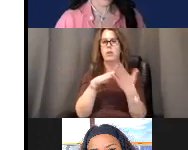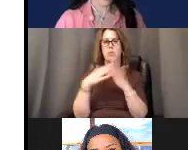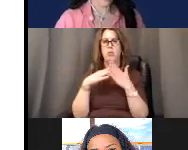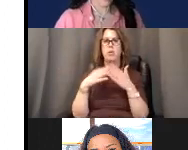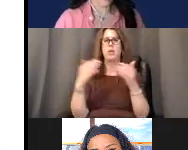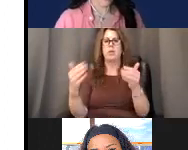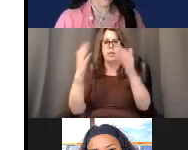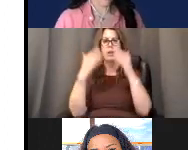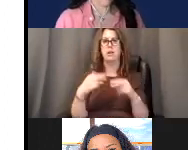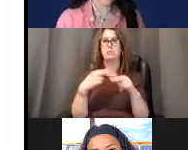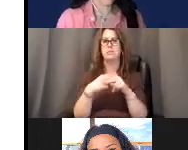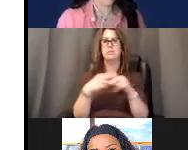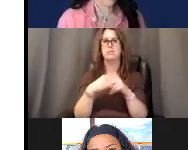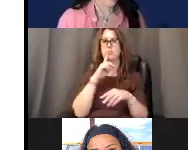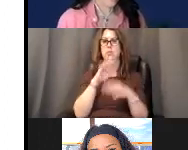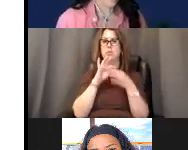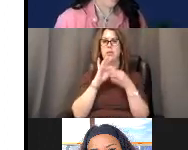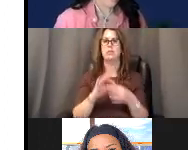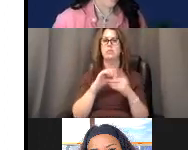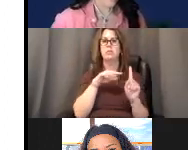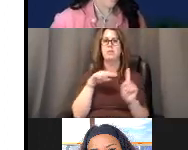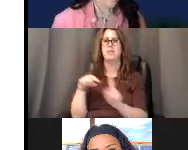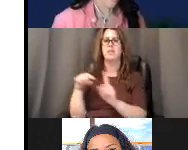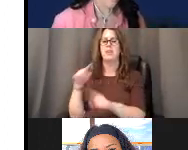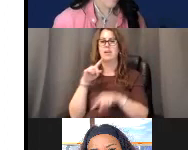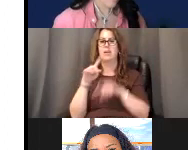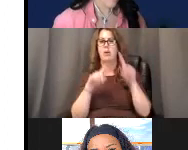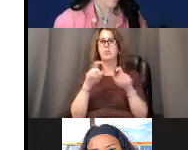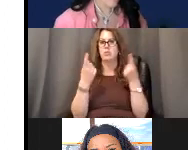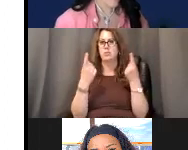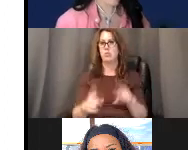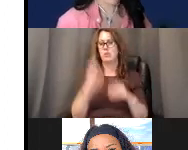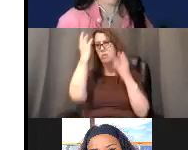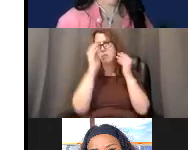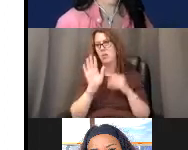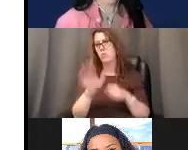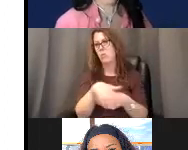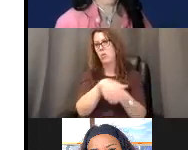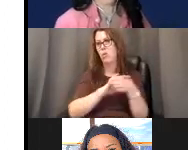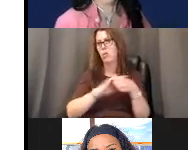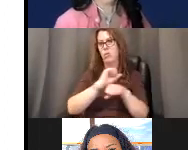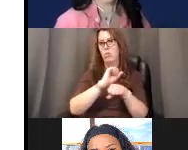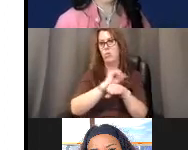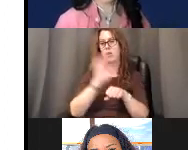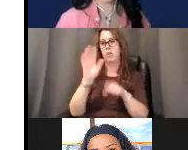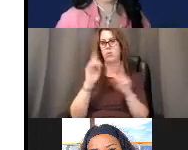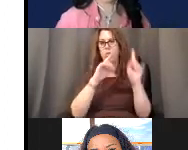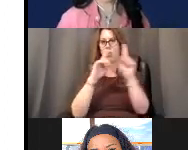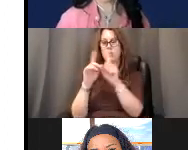some of these key questions. So as you just think about your local work and what you're trying to do, just some of the key questions we think are